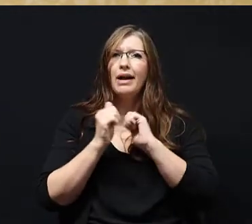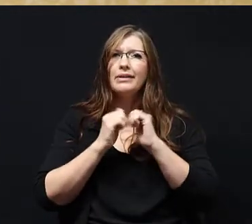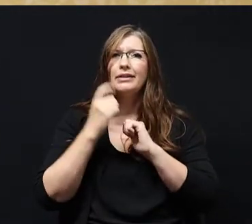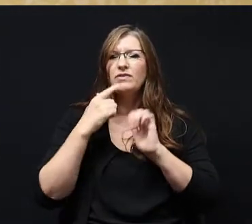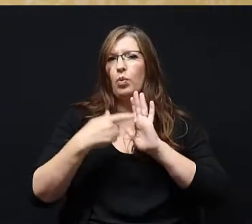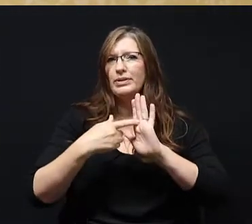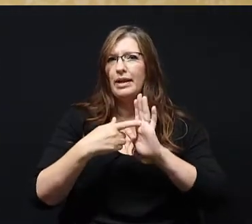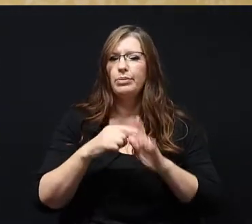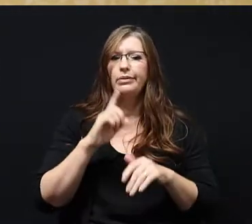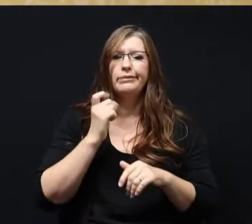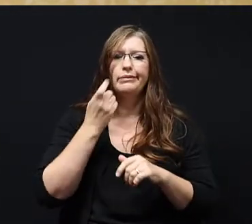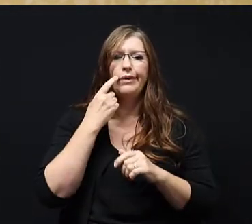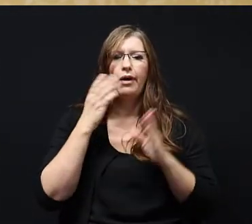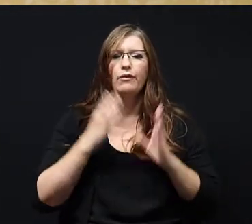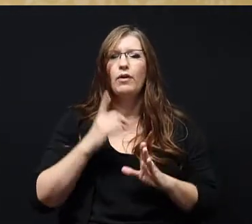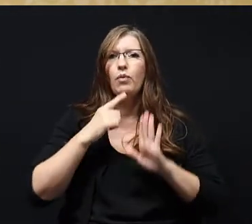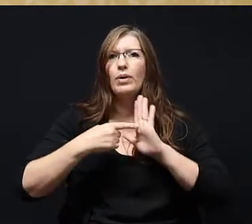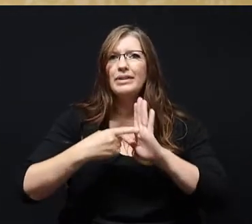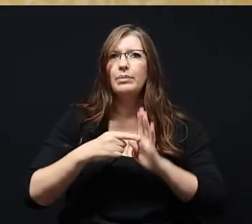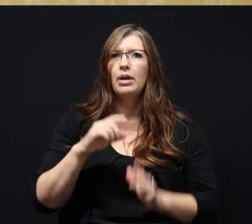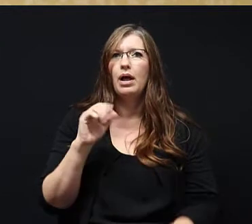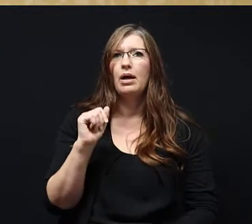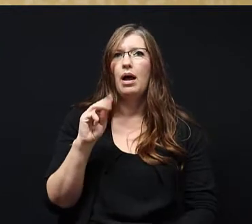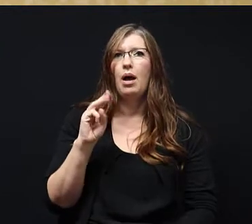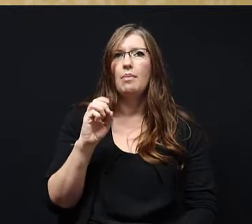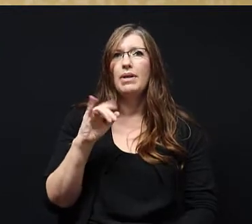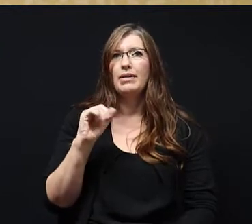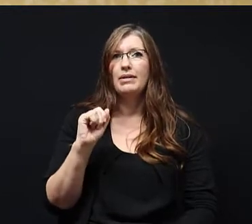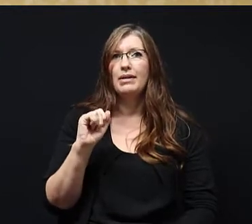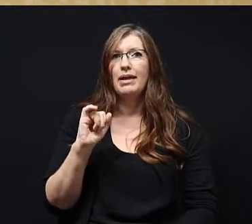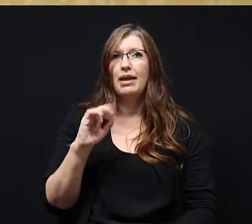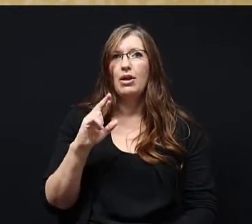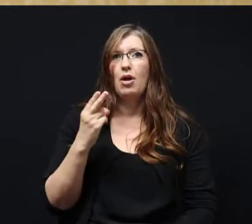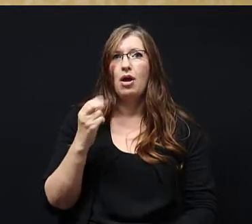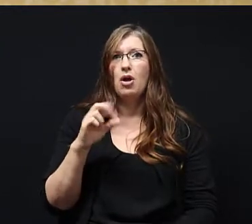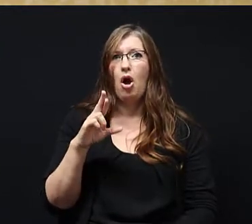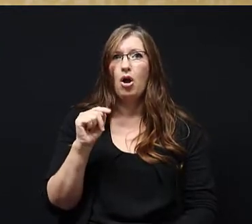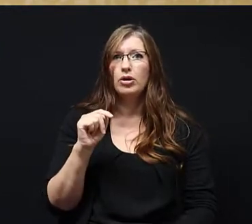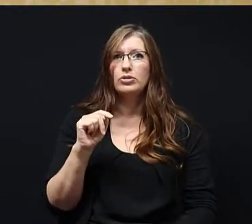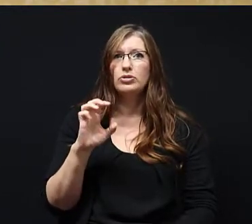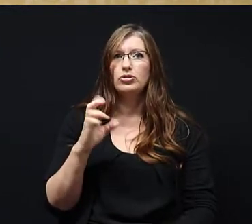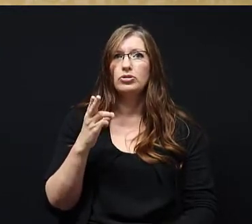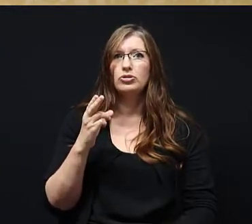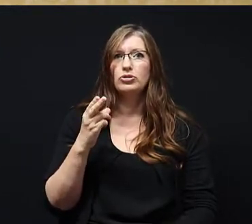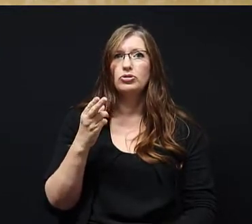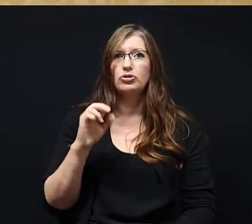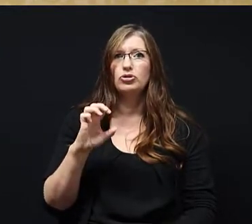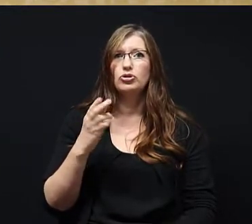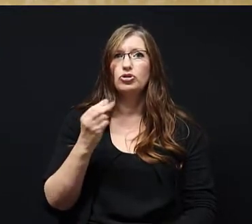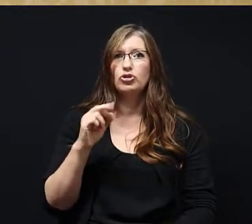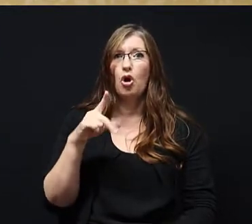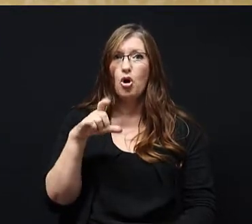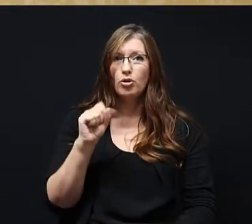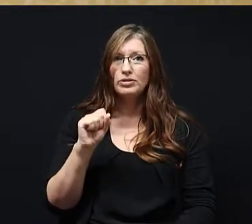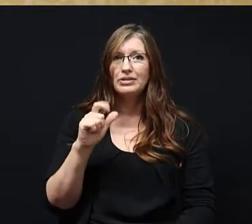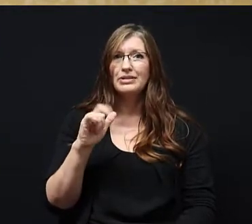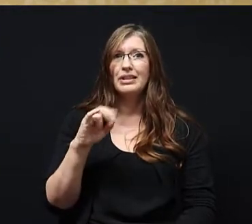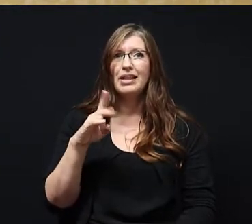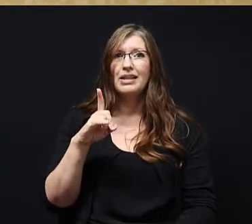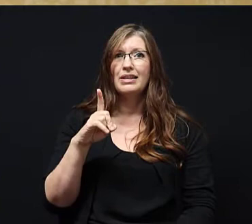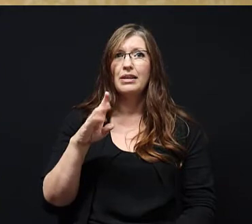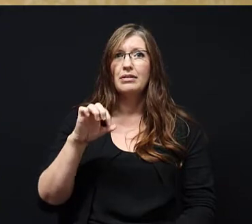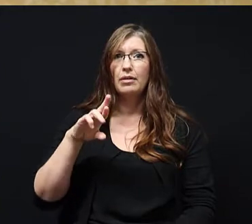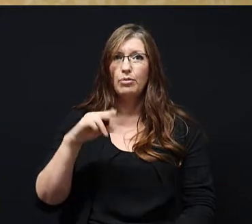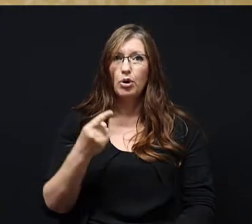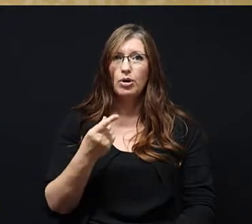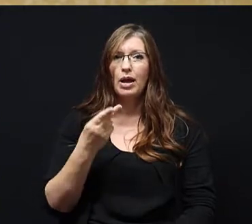example use only. And here for governor, for example, we have Amelia Earhart, Charles Hughes, Howard Hughes, and Charles Lindbergh. You